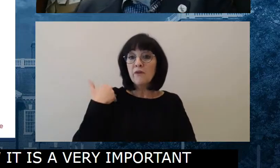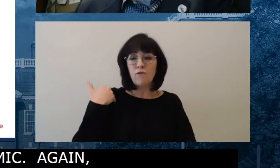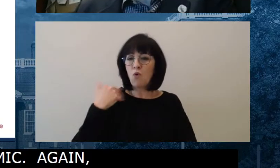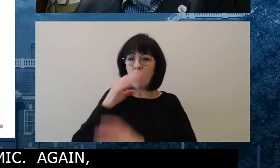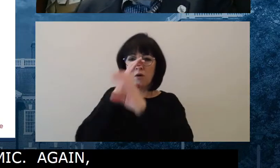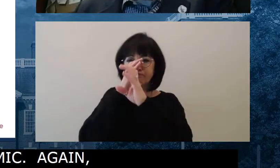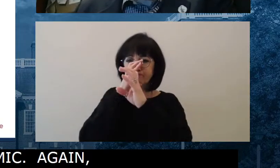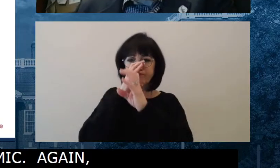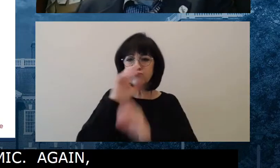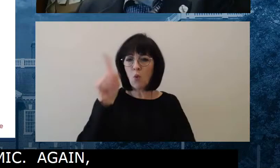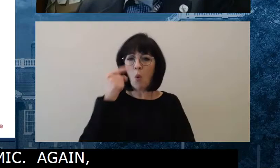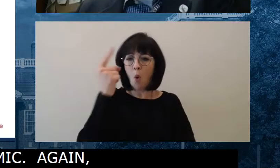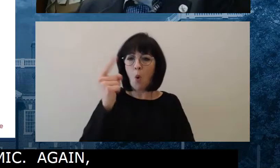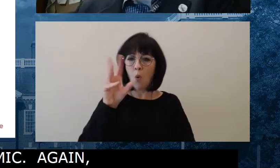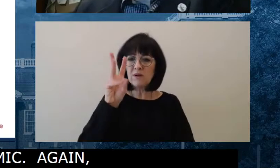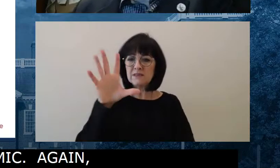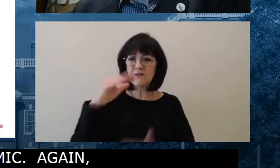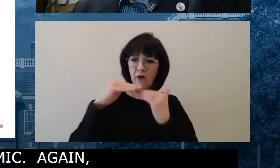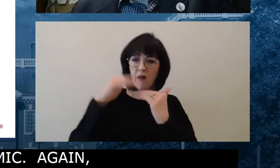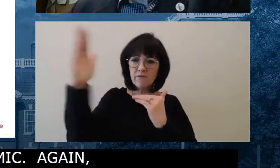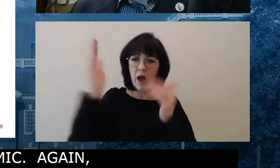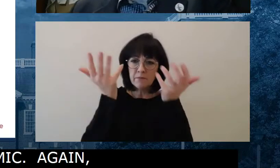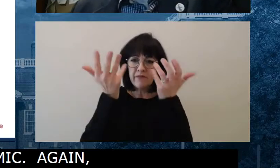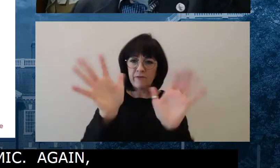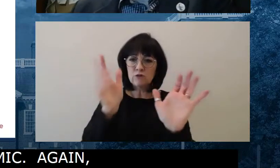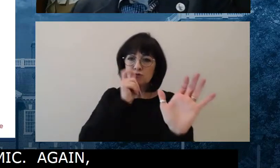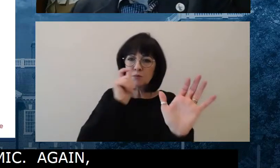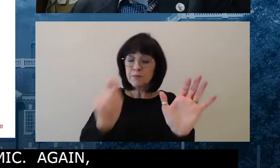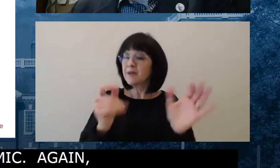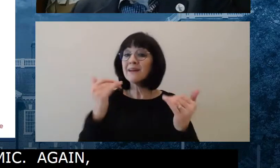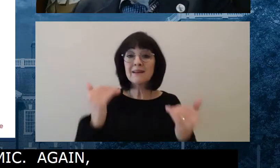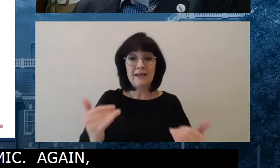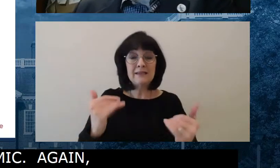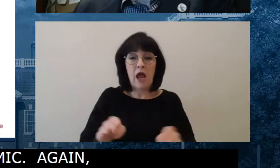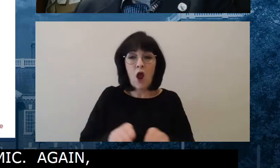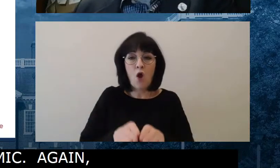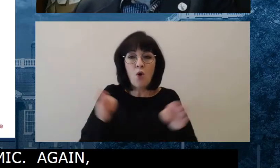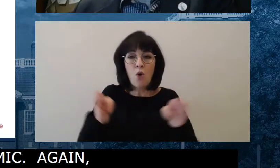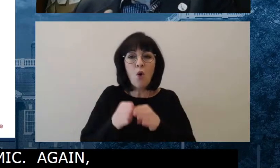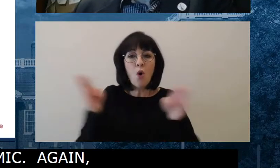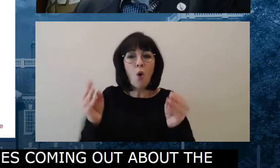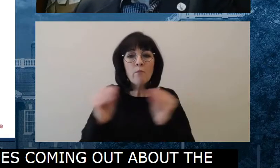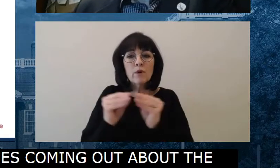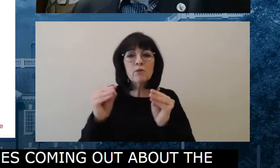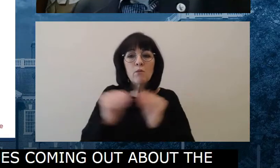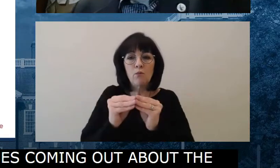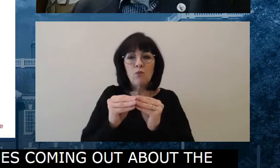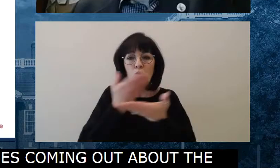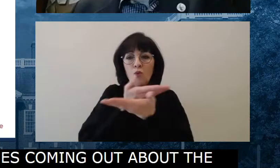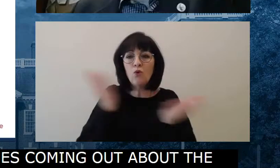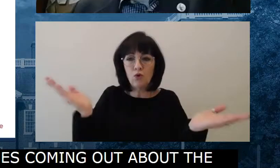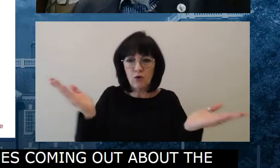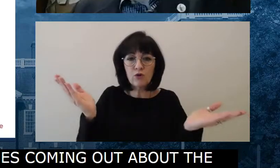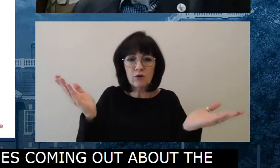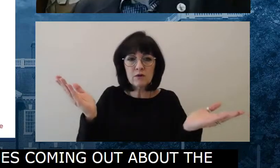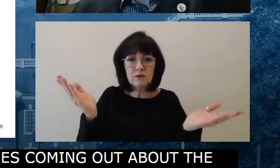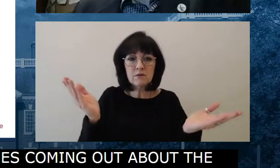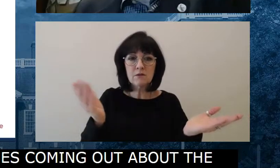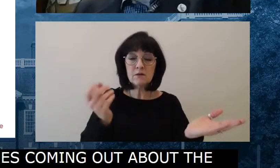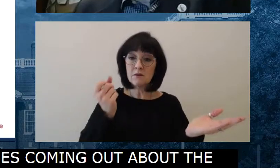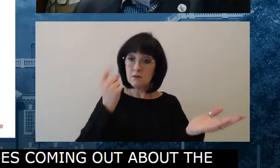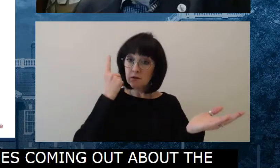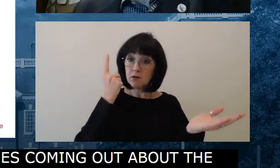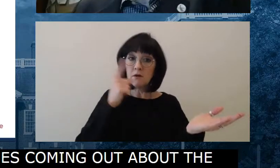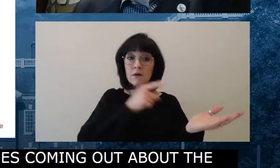We know our medical partners are going to get individuals that have pre-existing medical conditions, and the state's still going to be a backstop for a lot